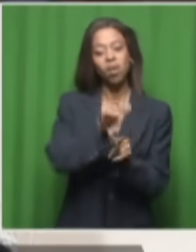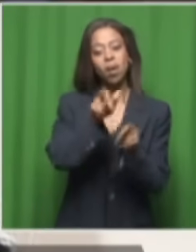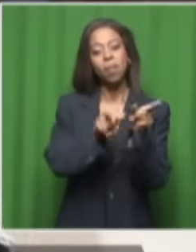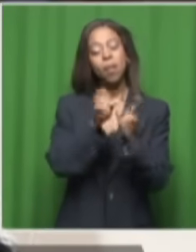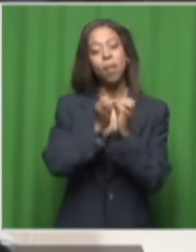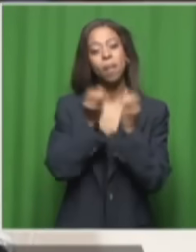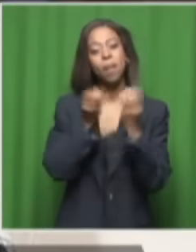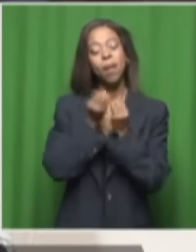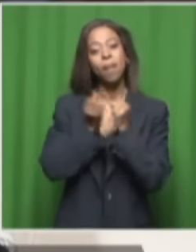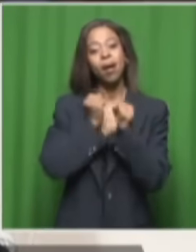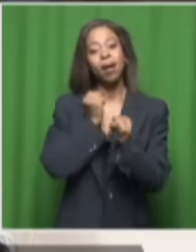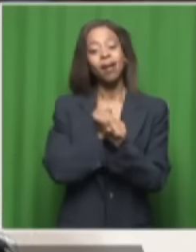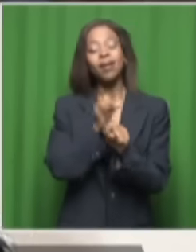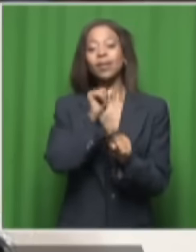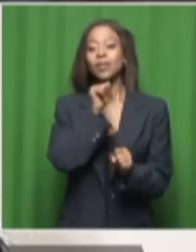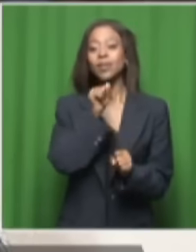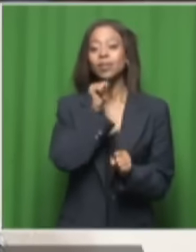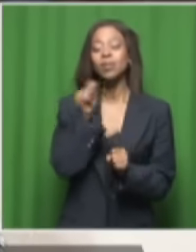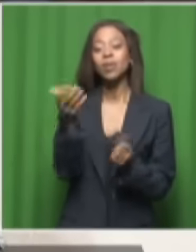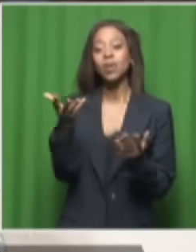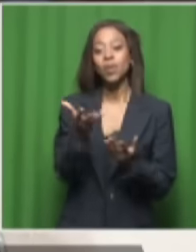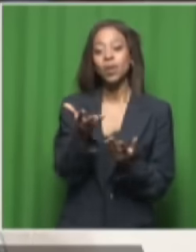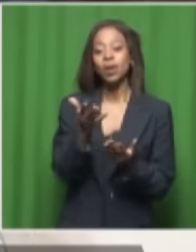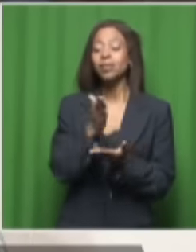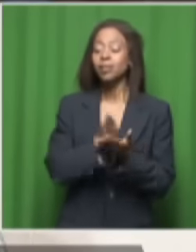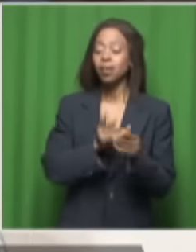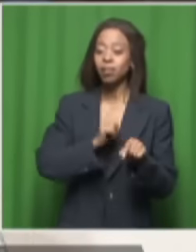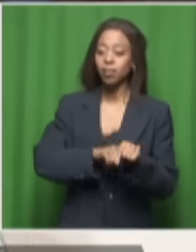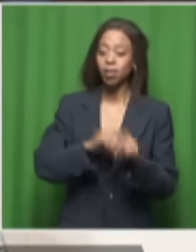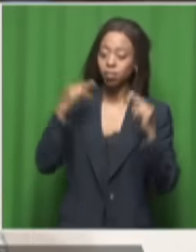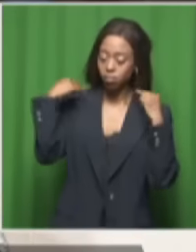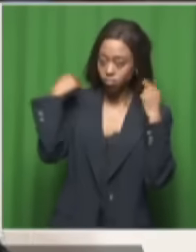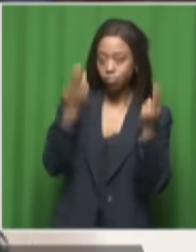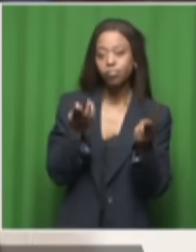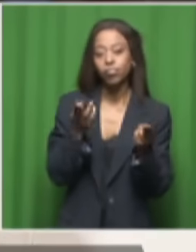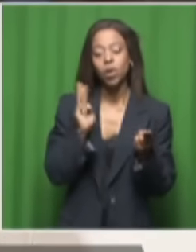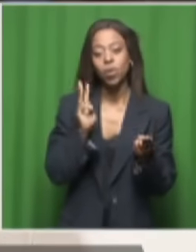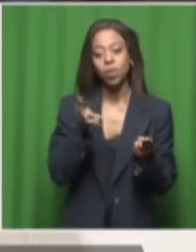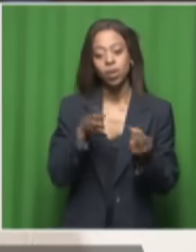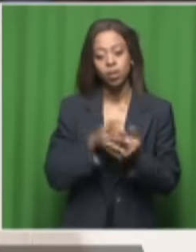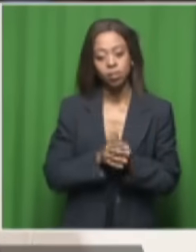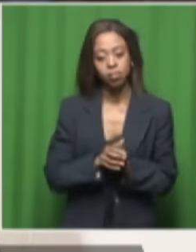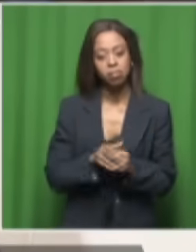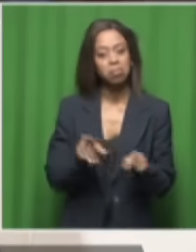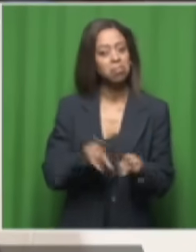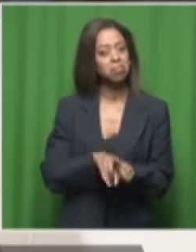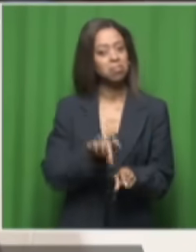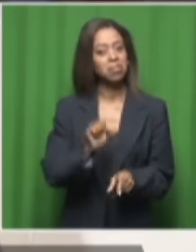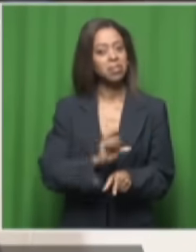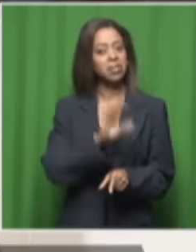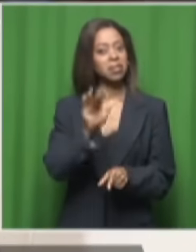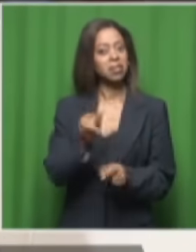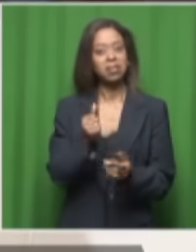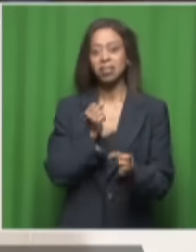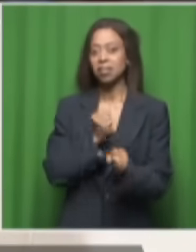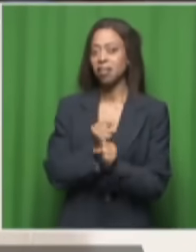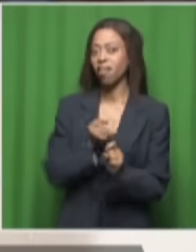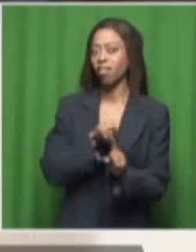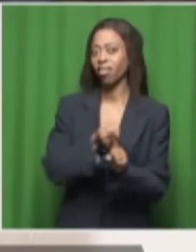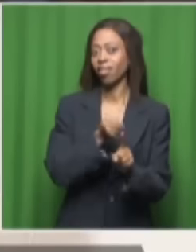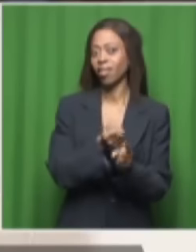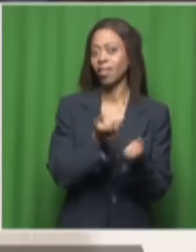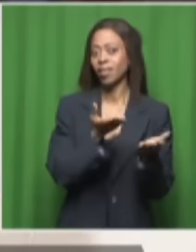Africa, Latin America, and so on. At some point, don't be surprised if they pick up arms. And I was surprised that South Africa didn't drive that point home.